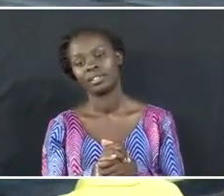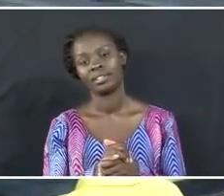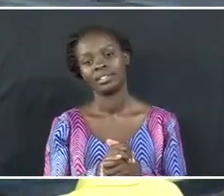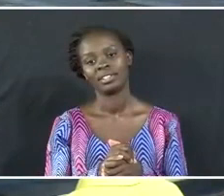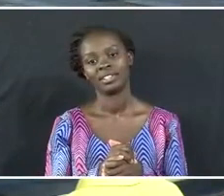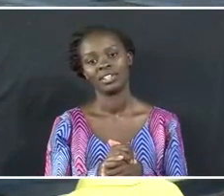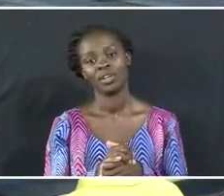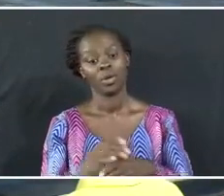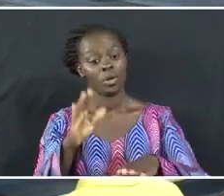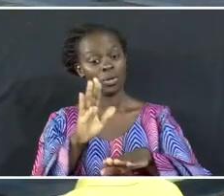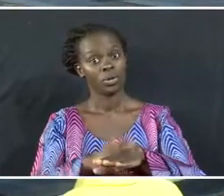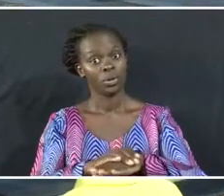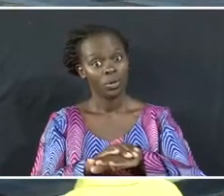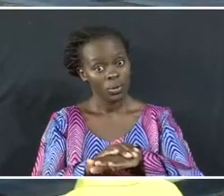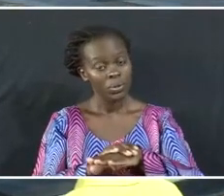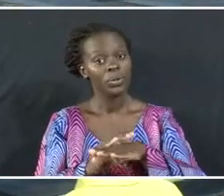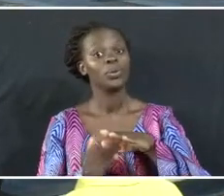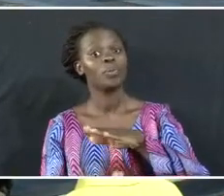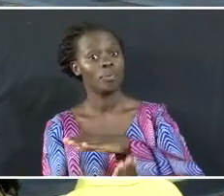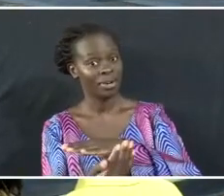Good morning, church.